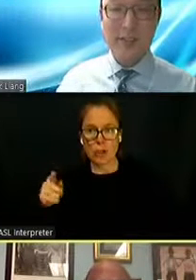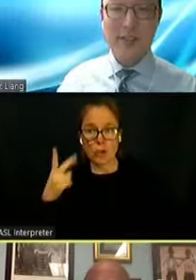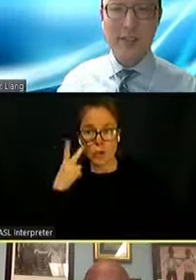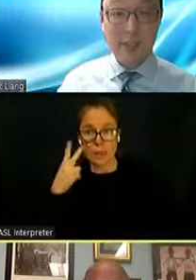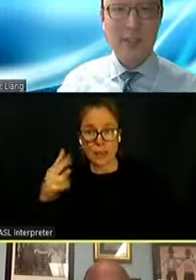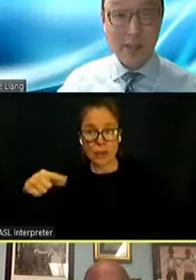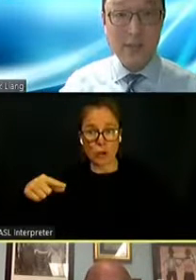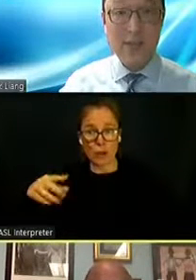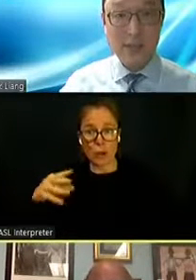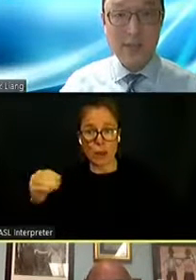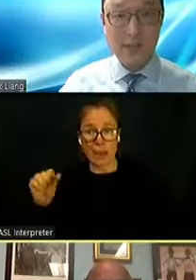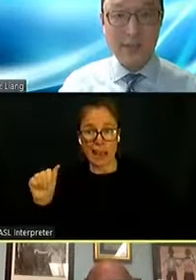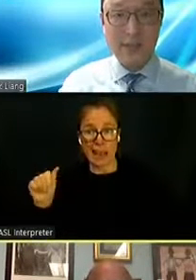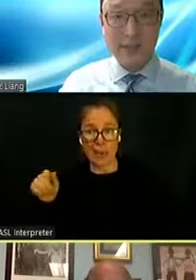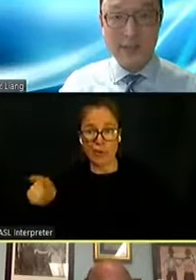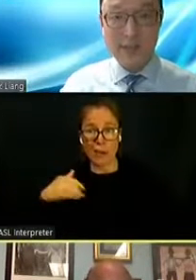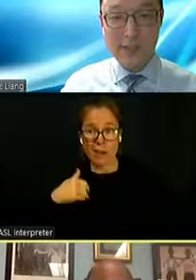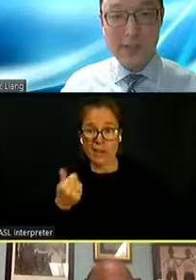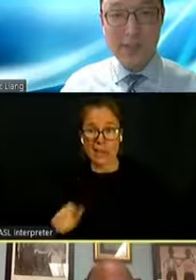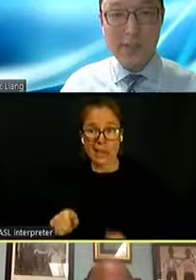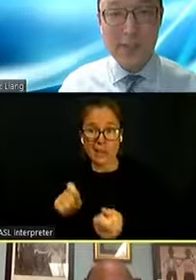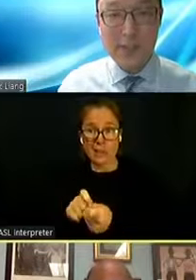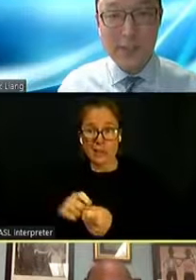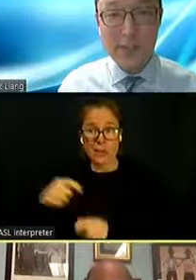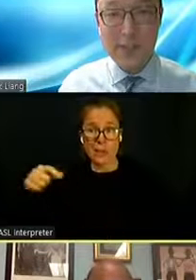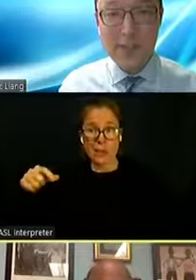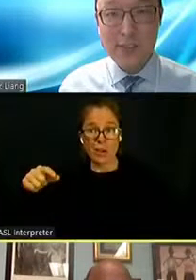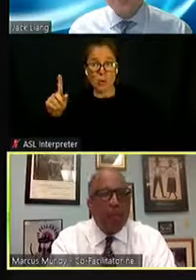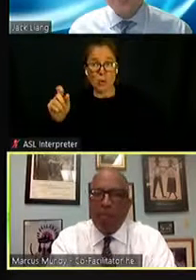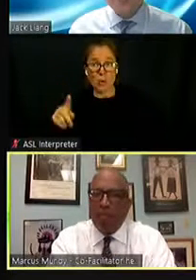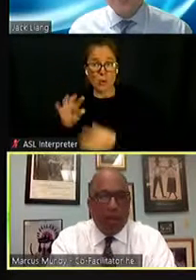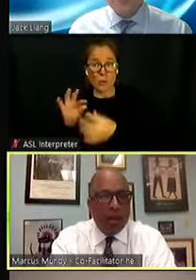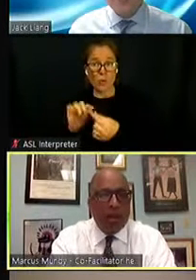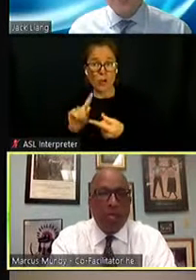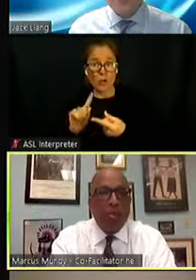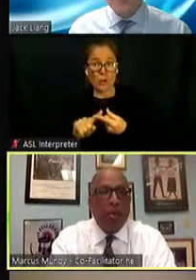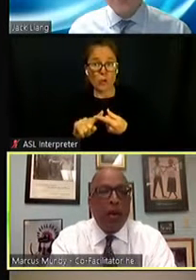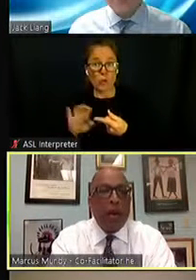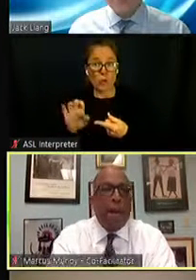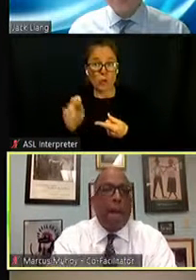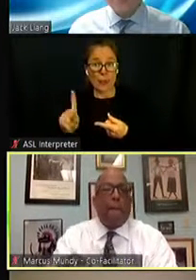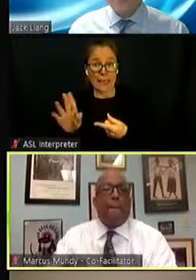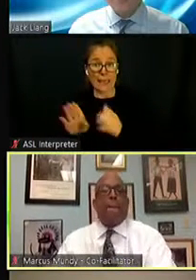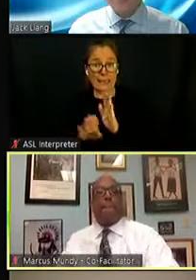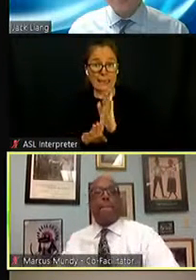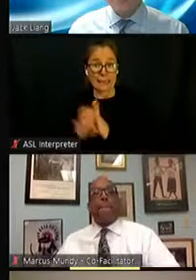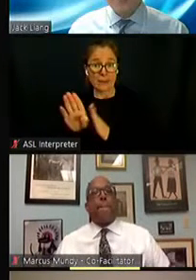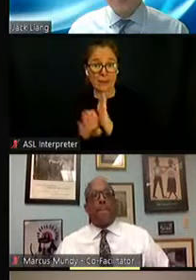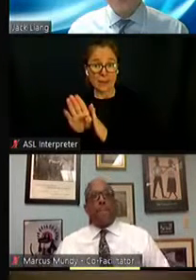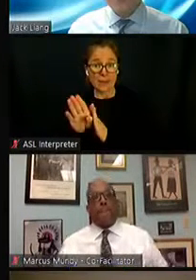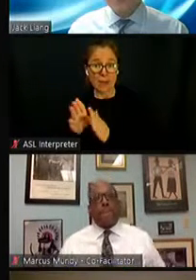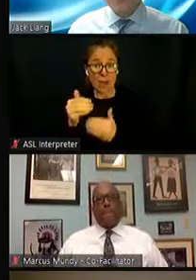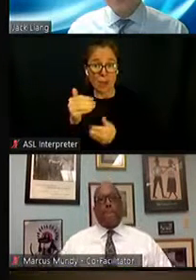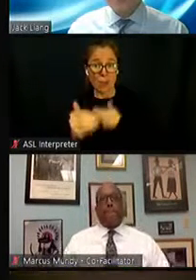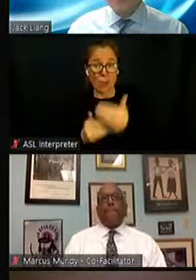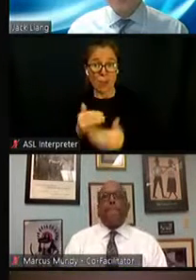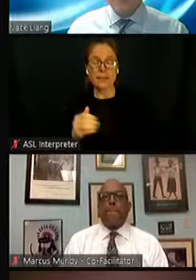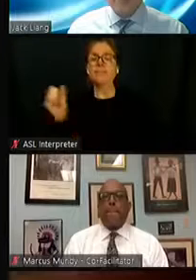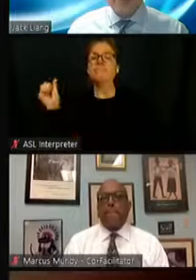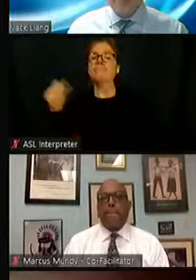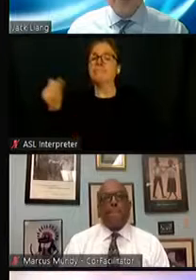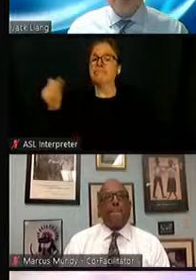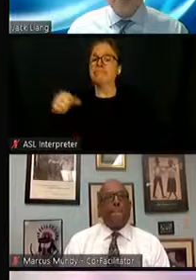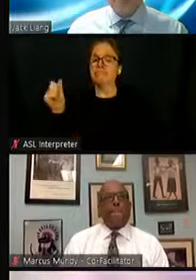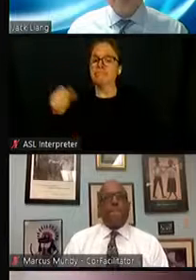specific questions about Jack's budget development process, and if not, then let us move on. Yes, there was a